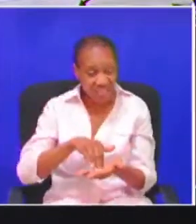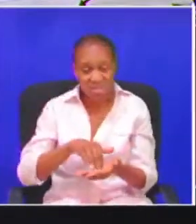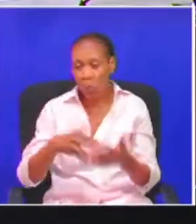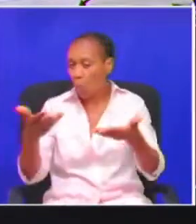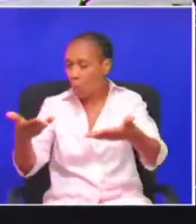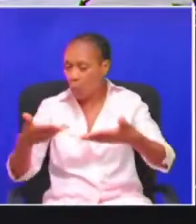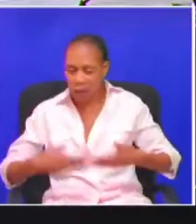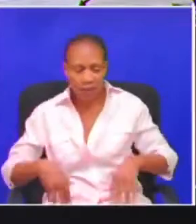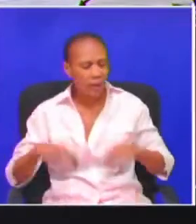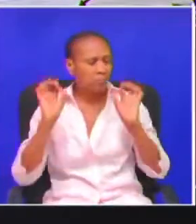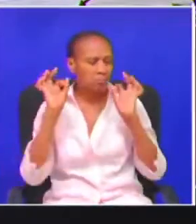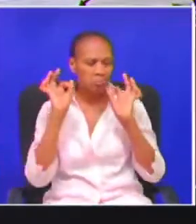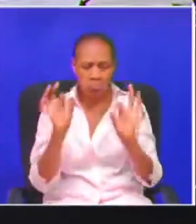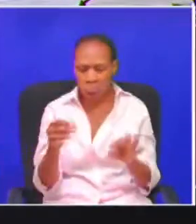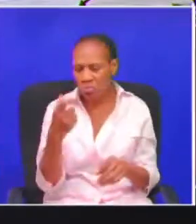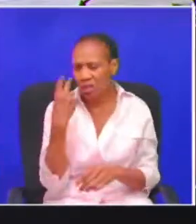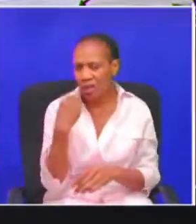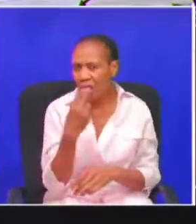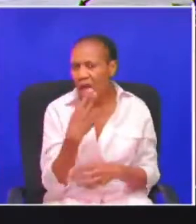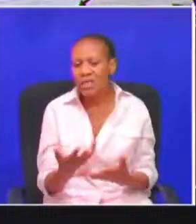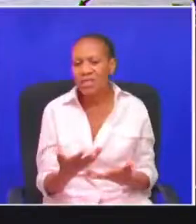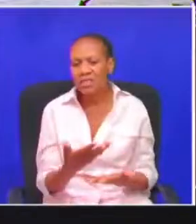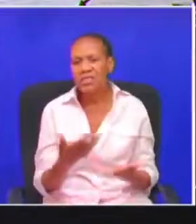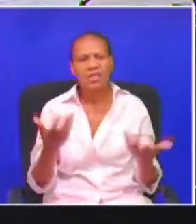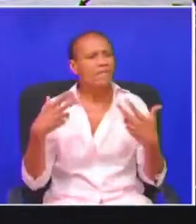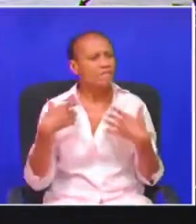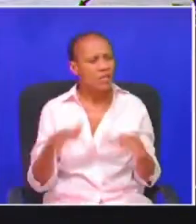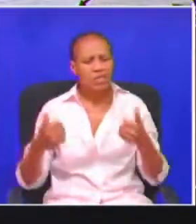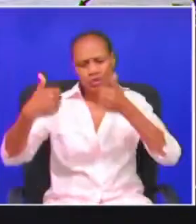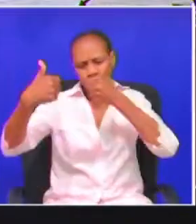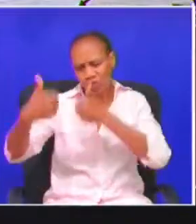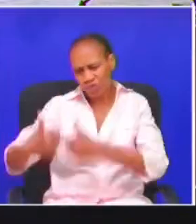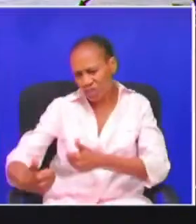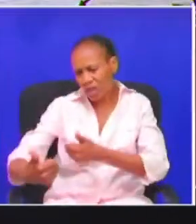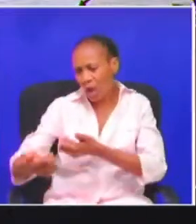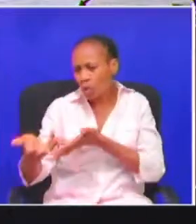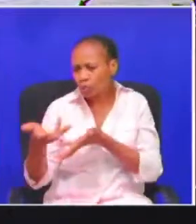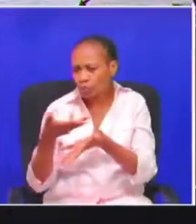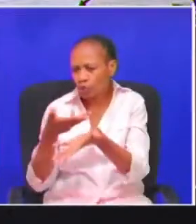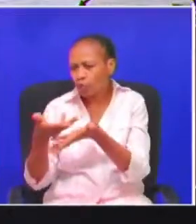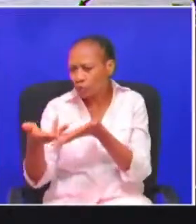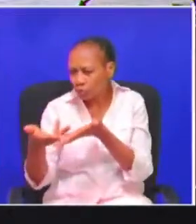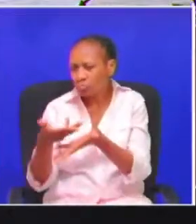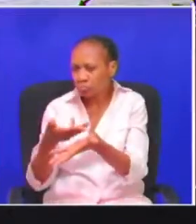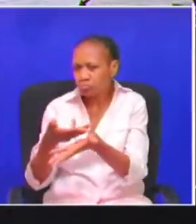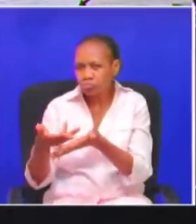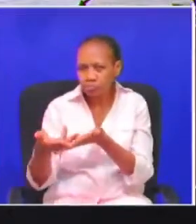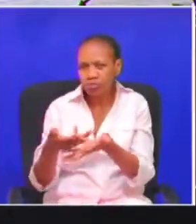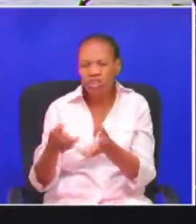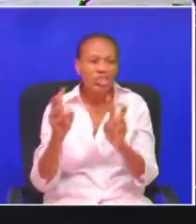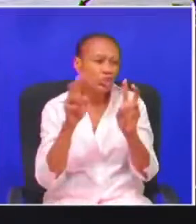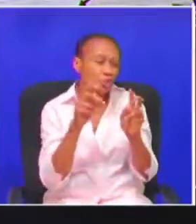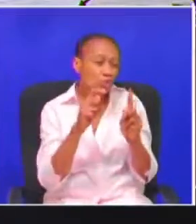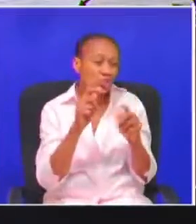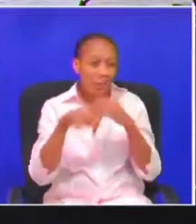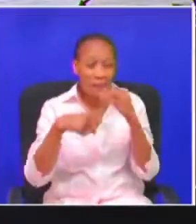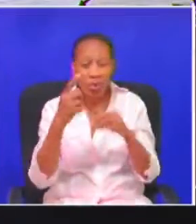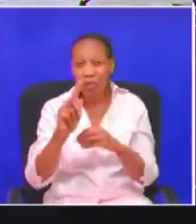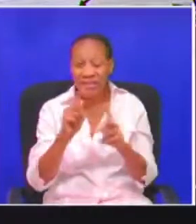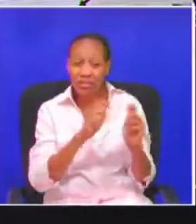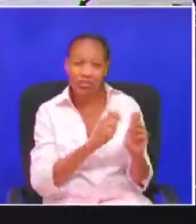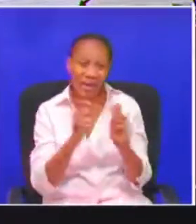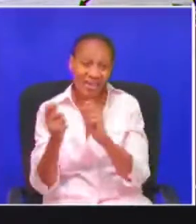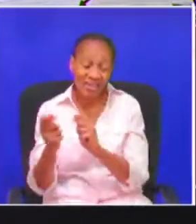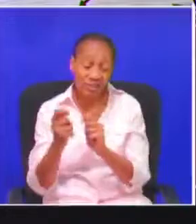already able to sit down to talk about the trade issues. And of course,